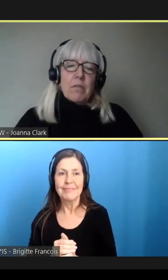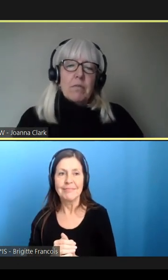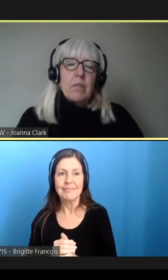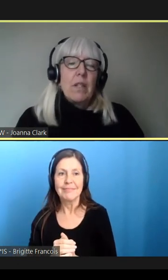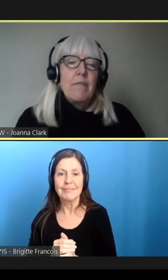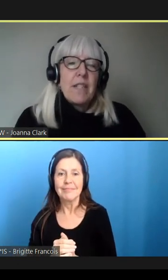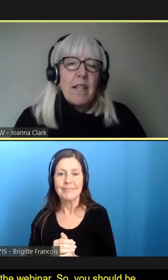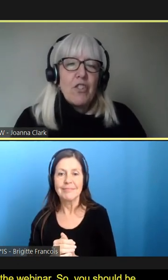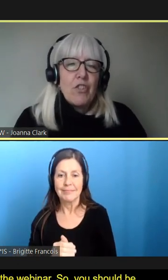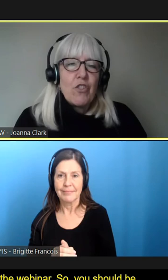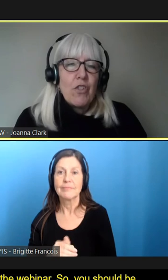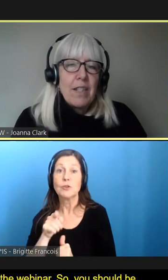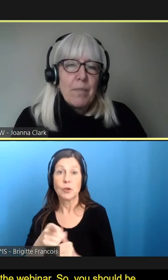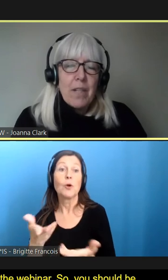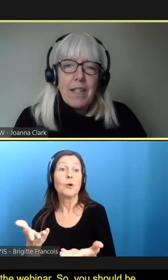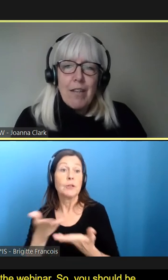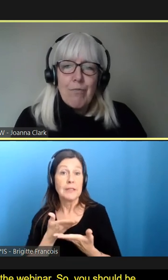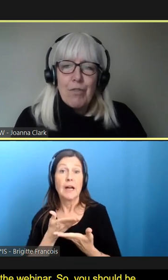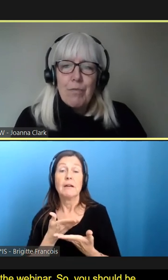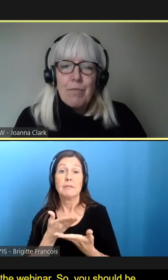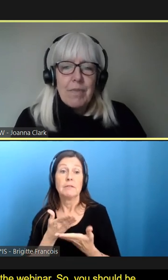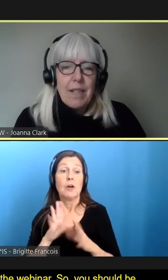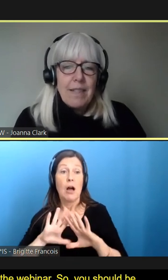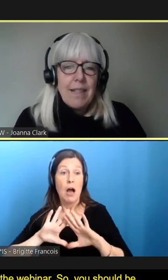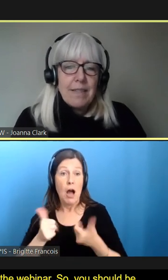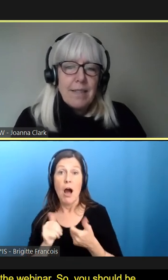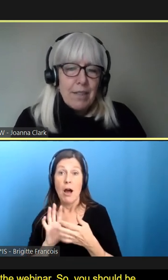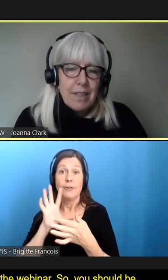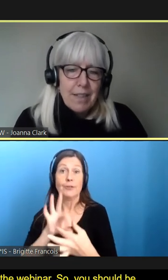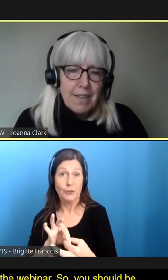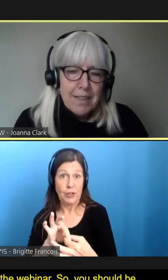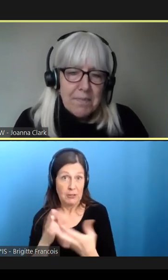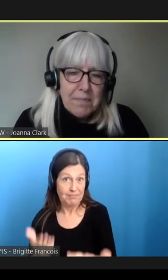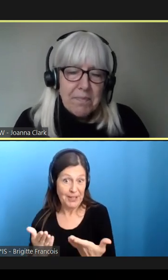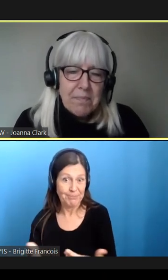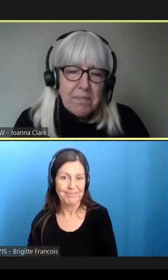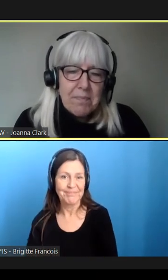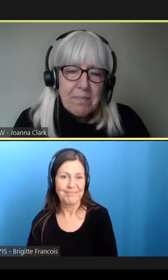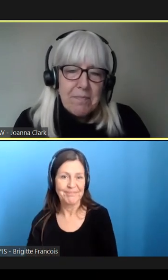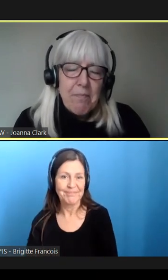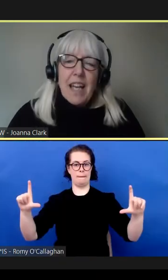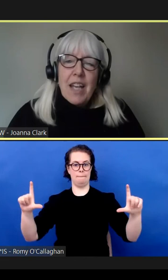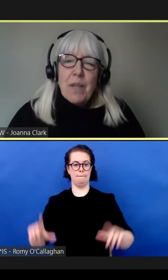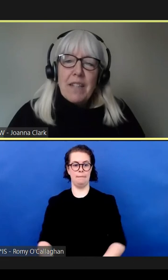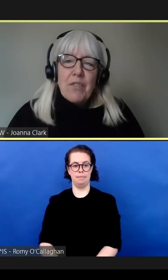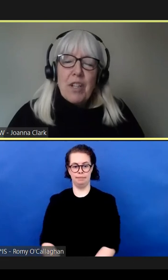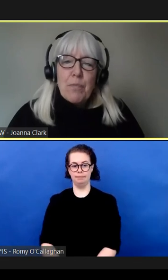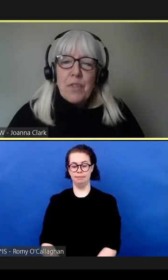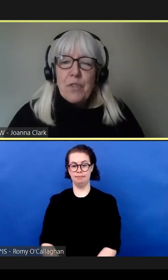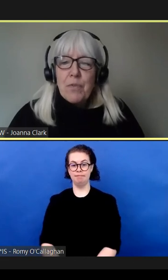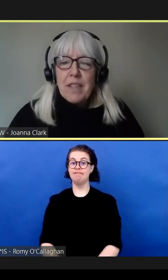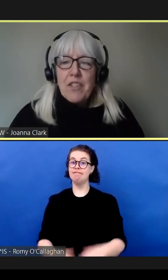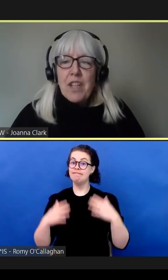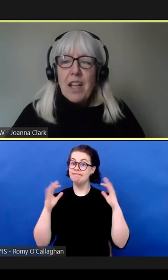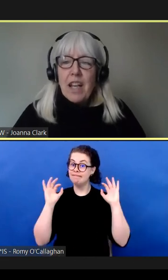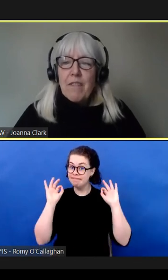your invitation to join the breakout room any second now, I think. Hey, well, I do hope